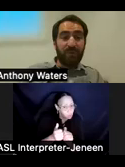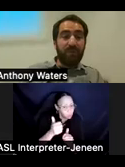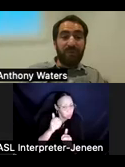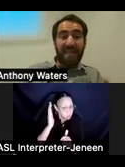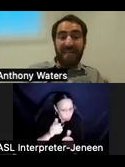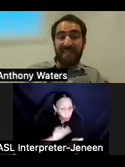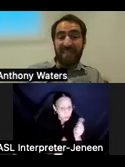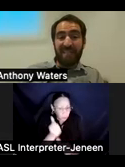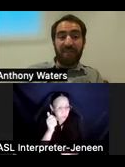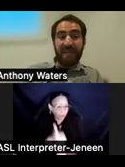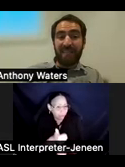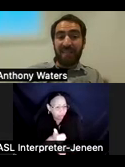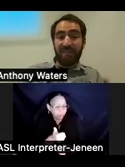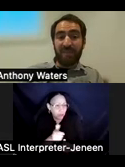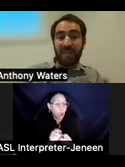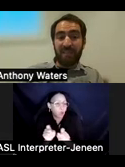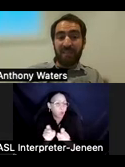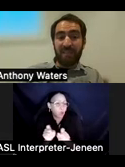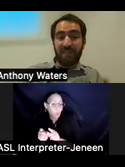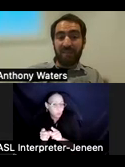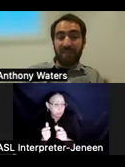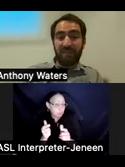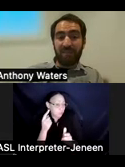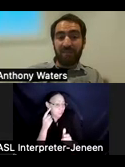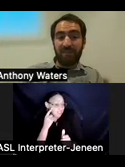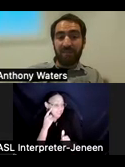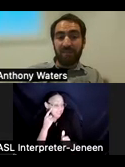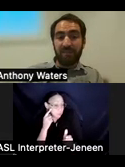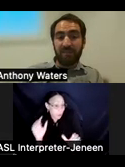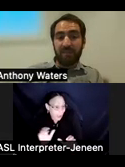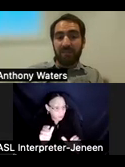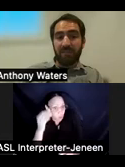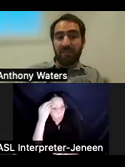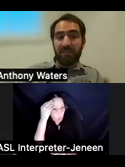Have you had any intention of acting on those thoughts?